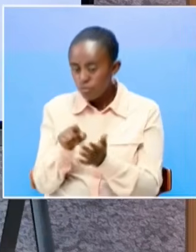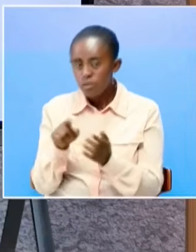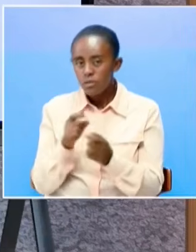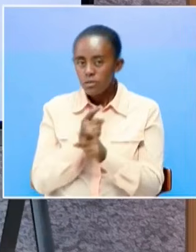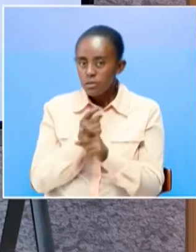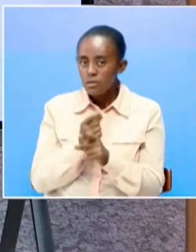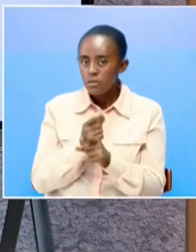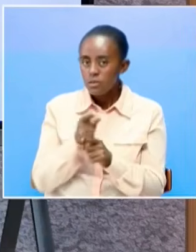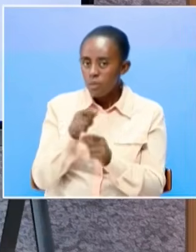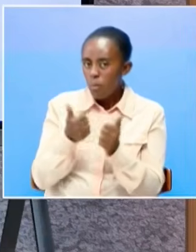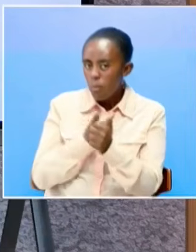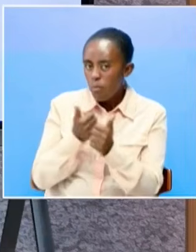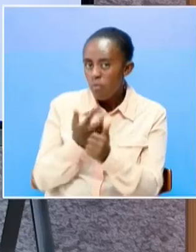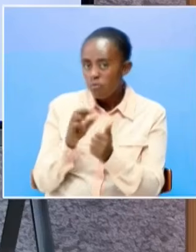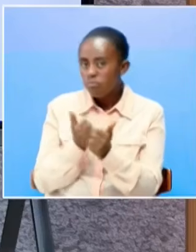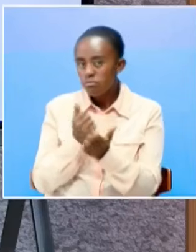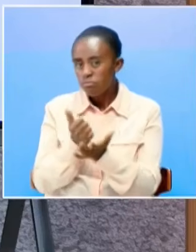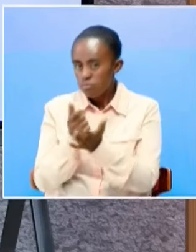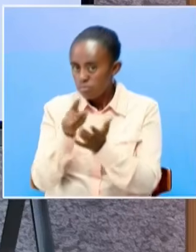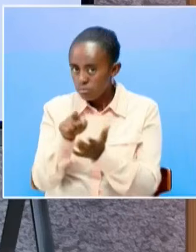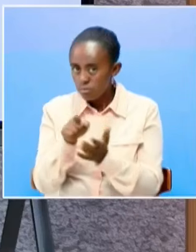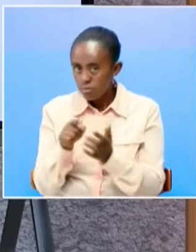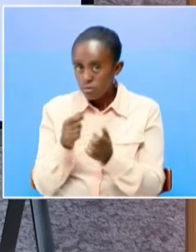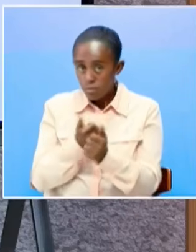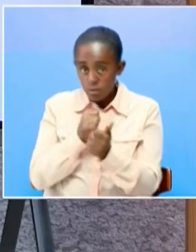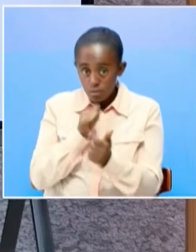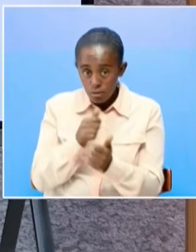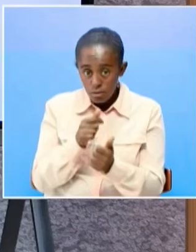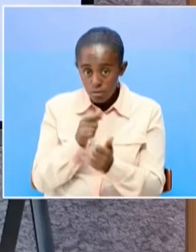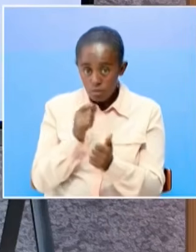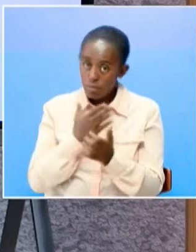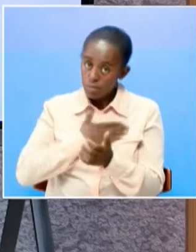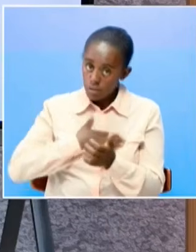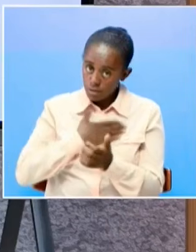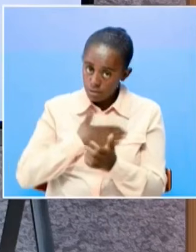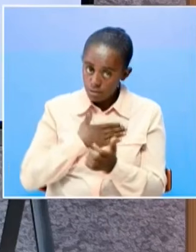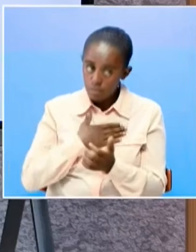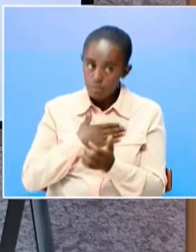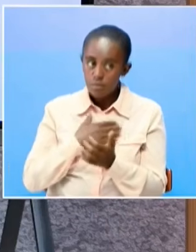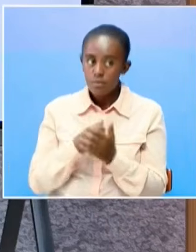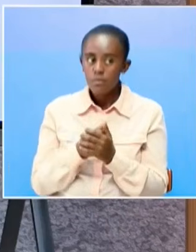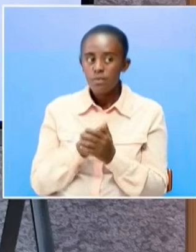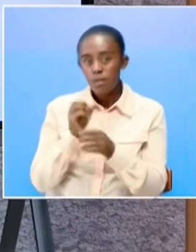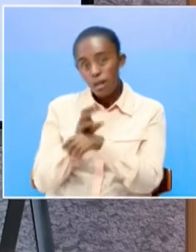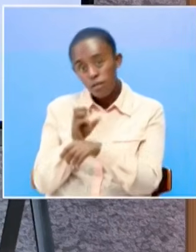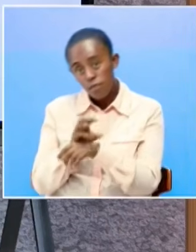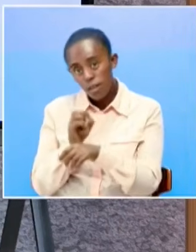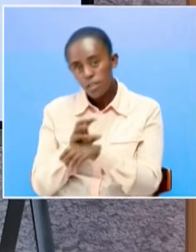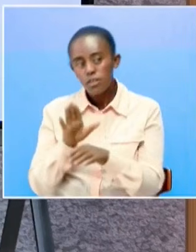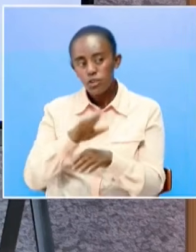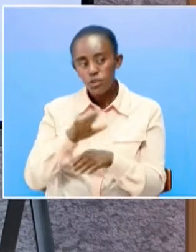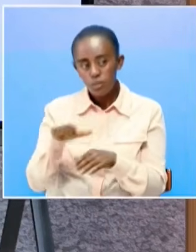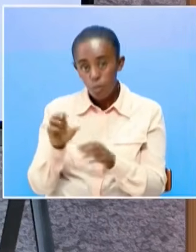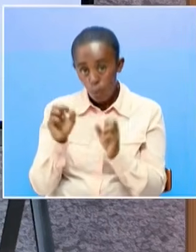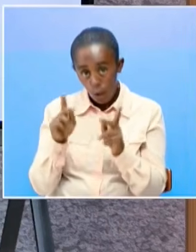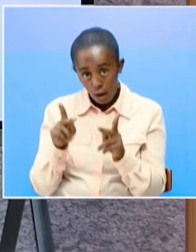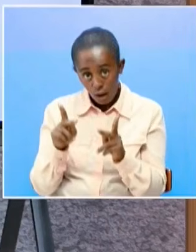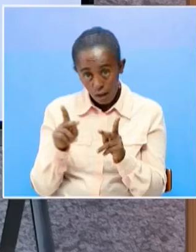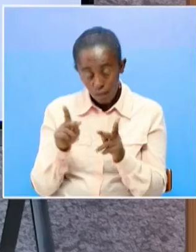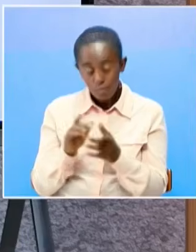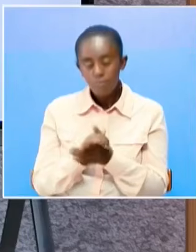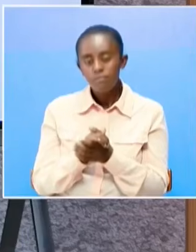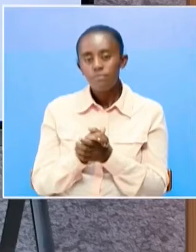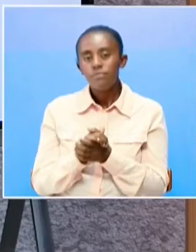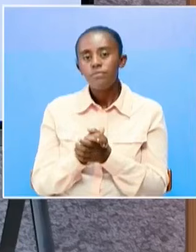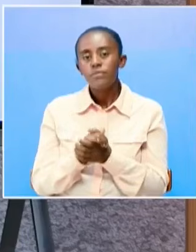they are following this program or not. If they are not following, please advise the children. Okay? So